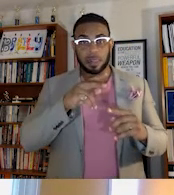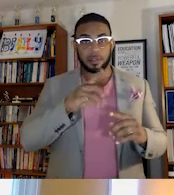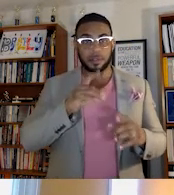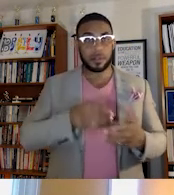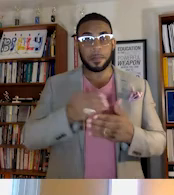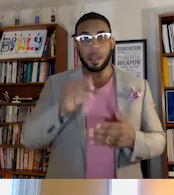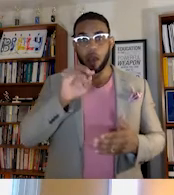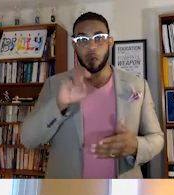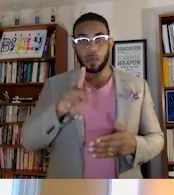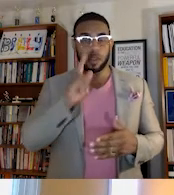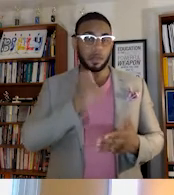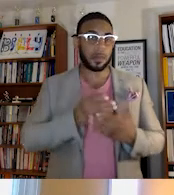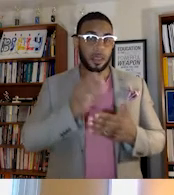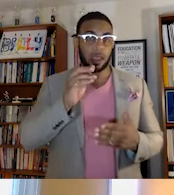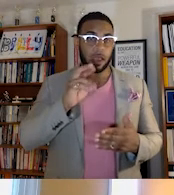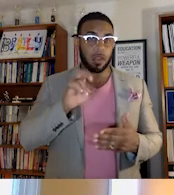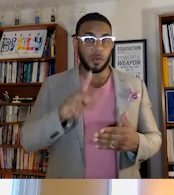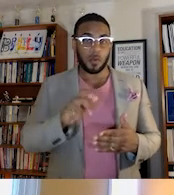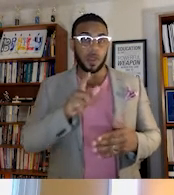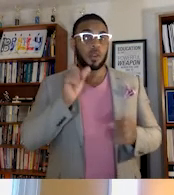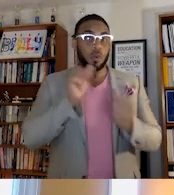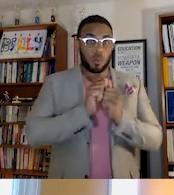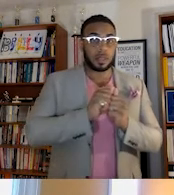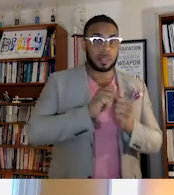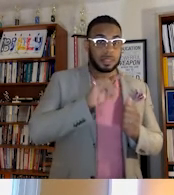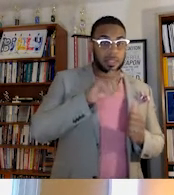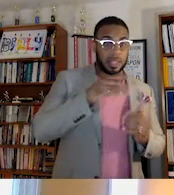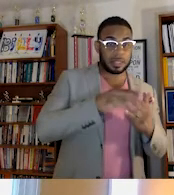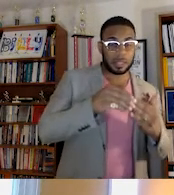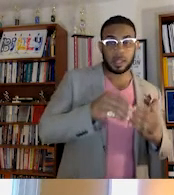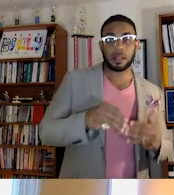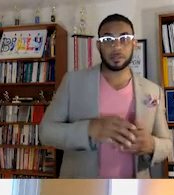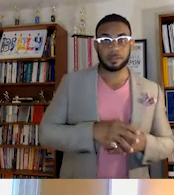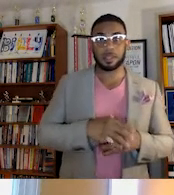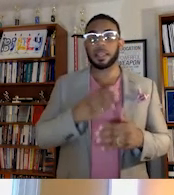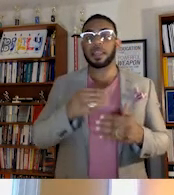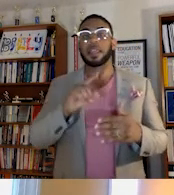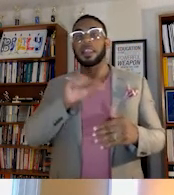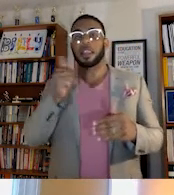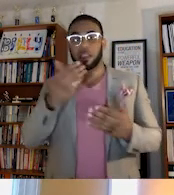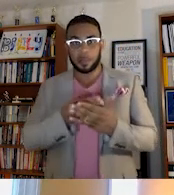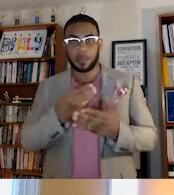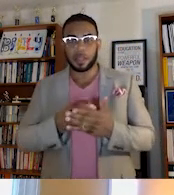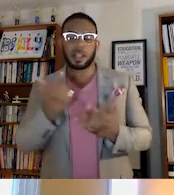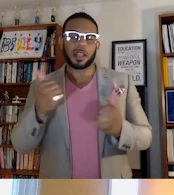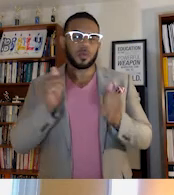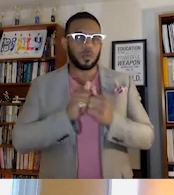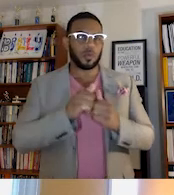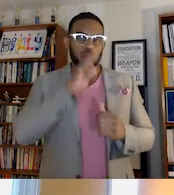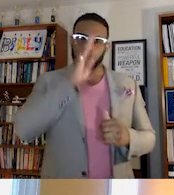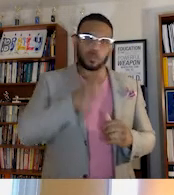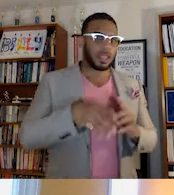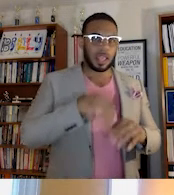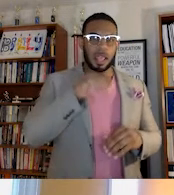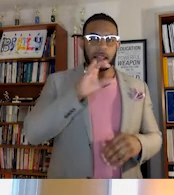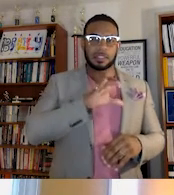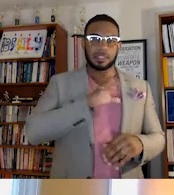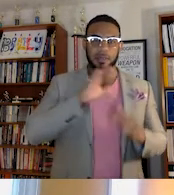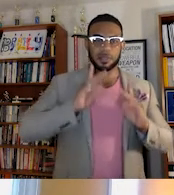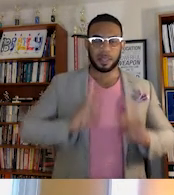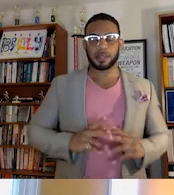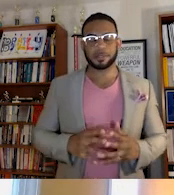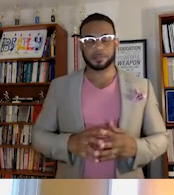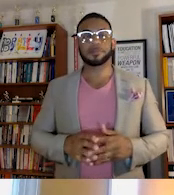buying riot gear, they're buying riot gear with the tax dollars and the other monies that come straight out of citizens'